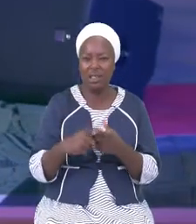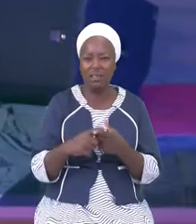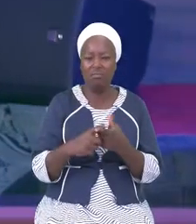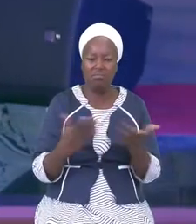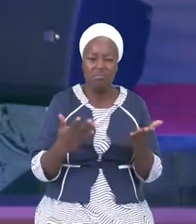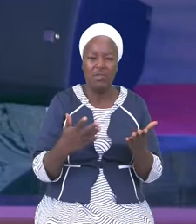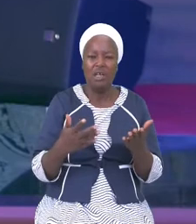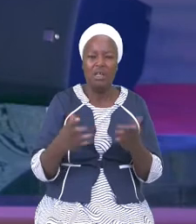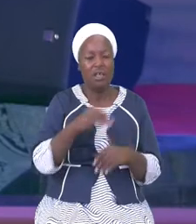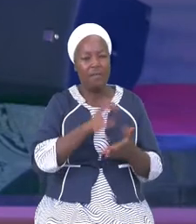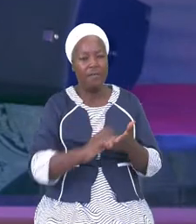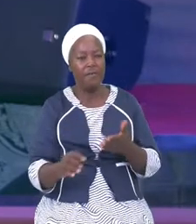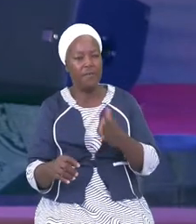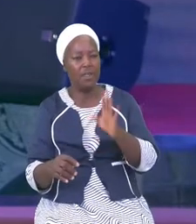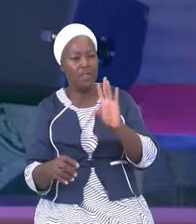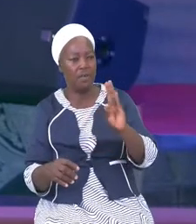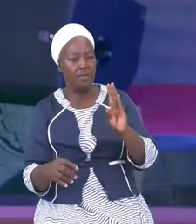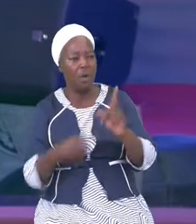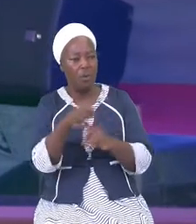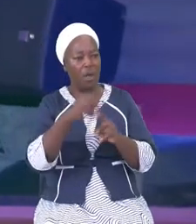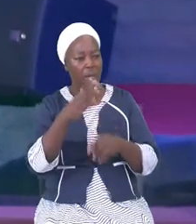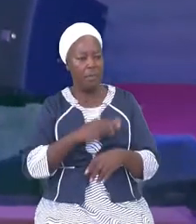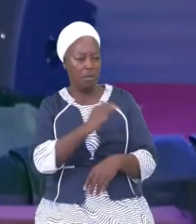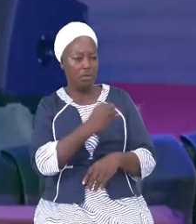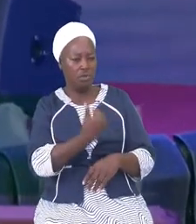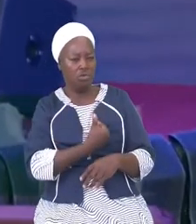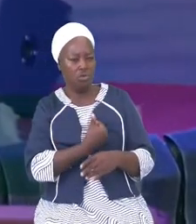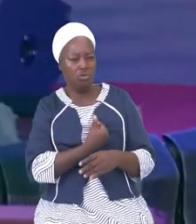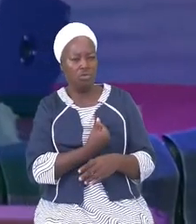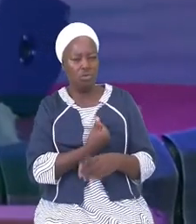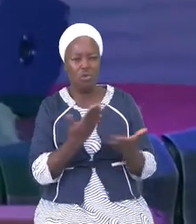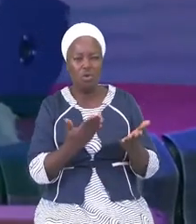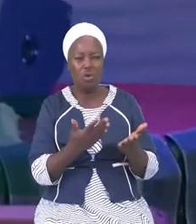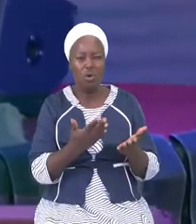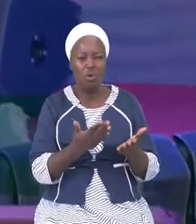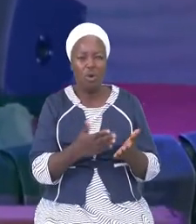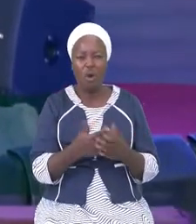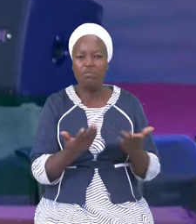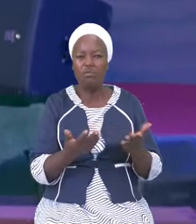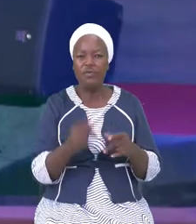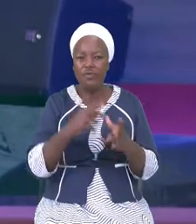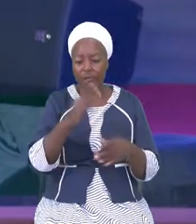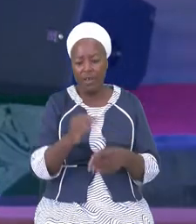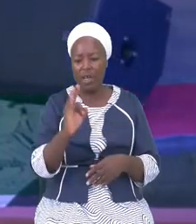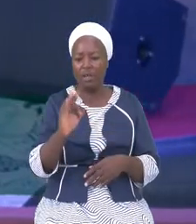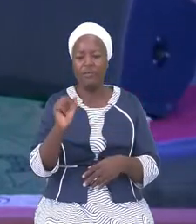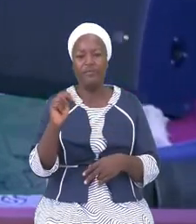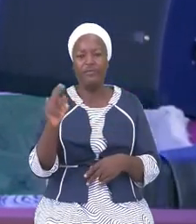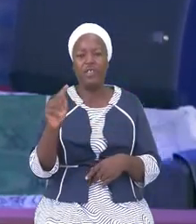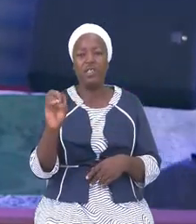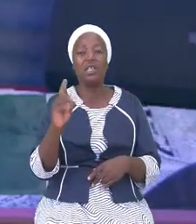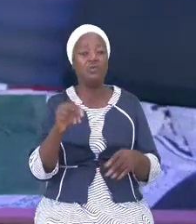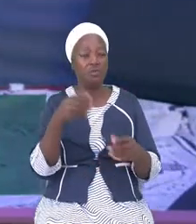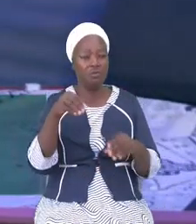when my soul fainted within me, I remembered the Lord, and my prayer came